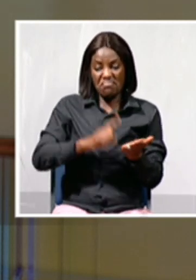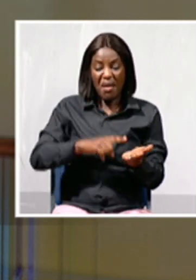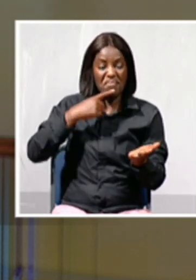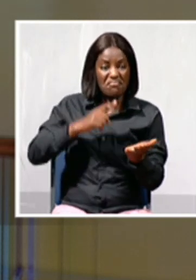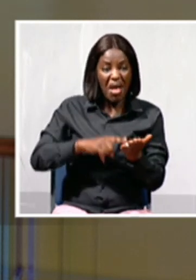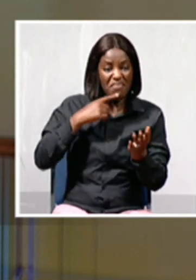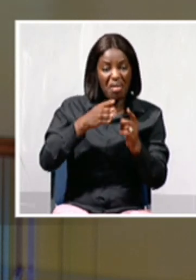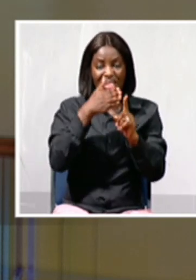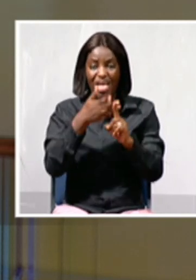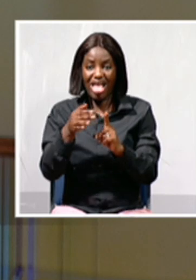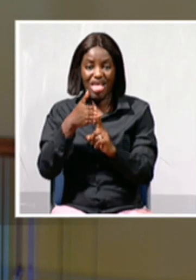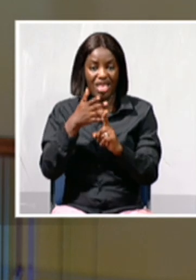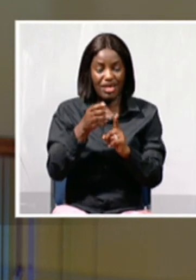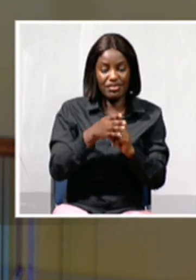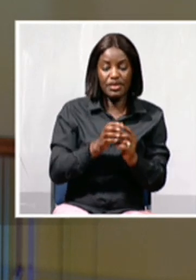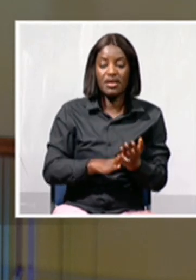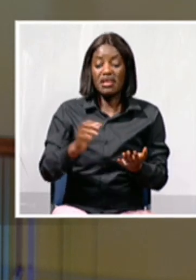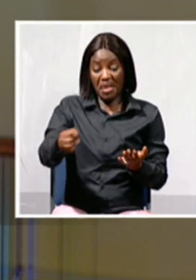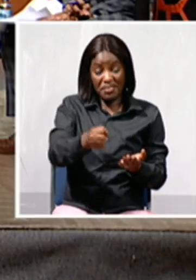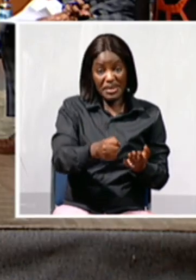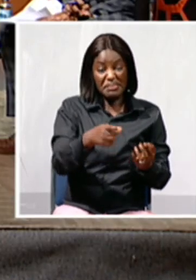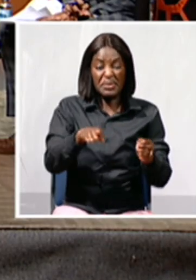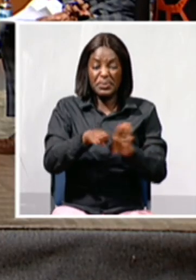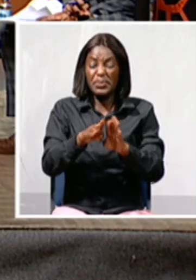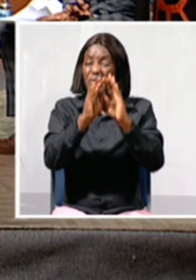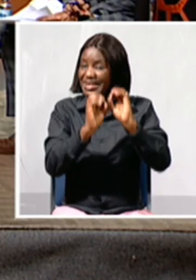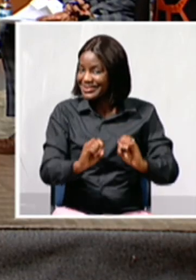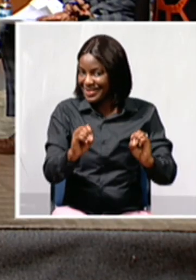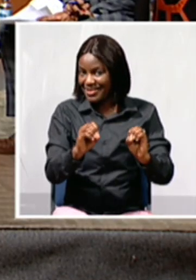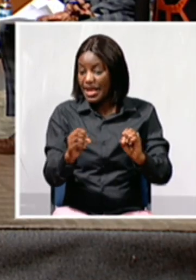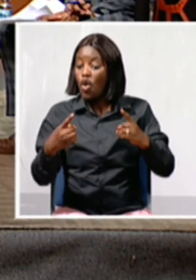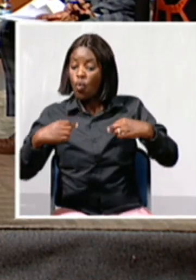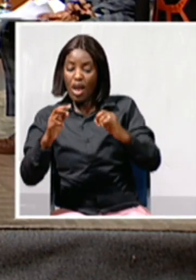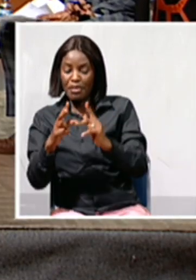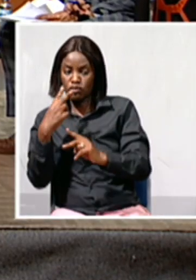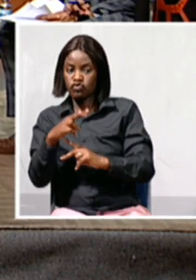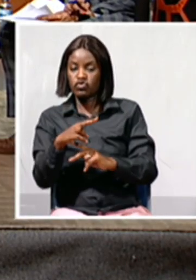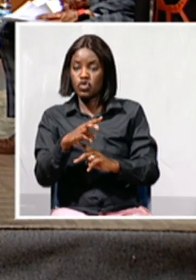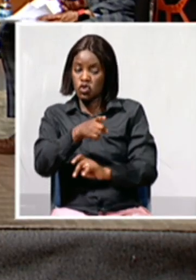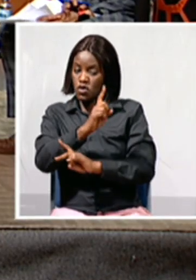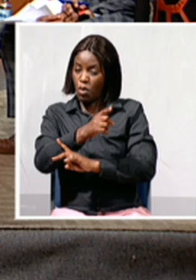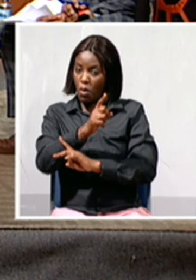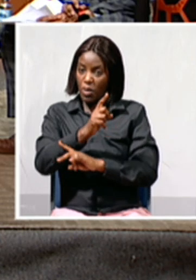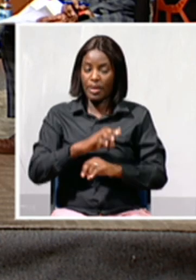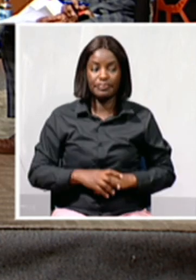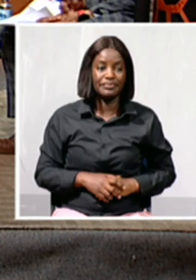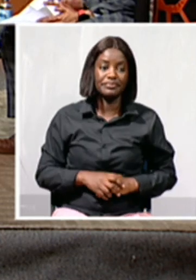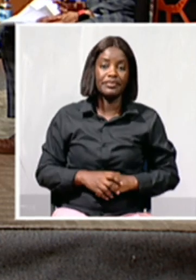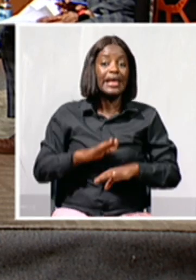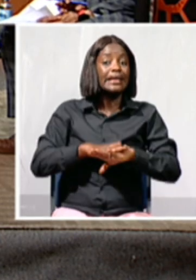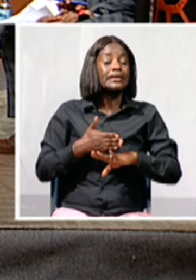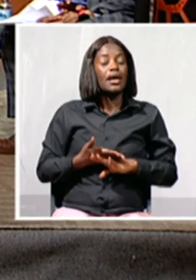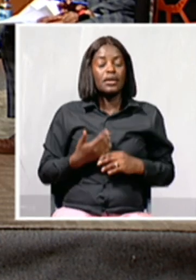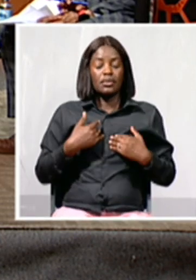why we have these chances. Thank you. But in all fairness, in defense of young people, if I'm an 18-year-old still living with my parents, they pay